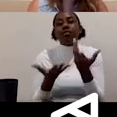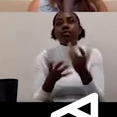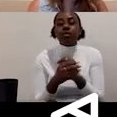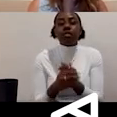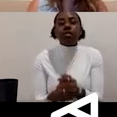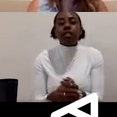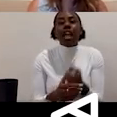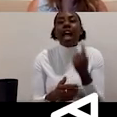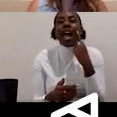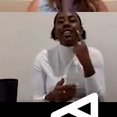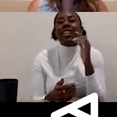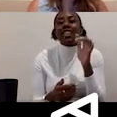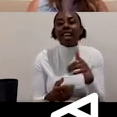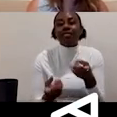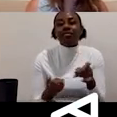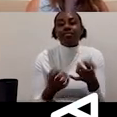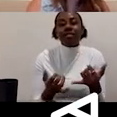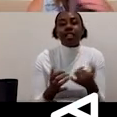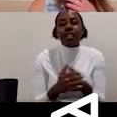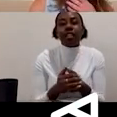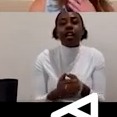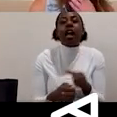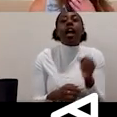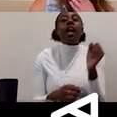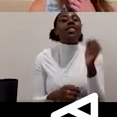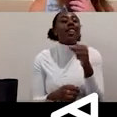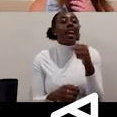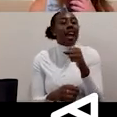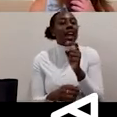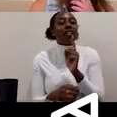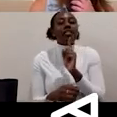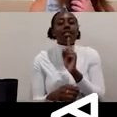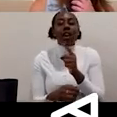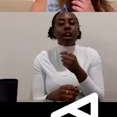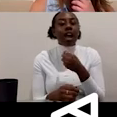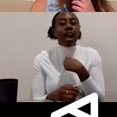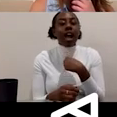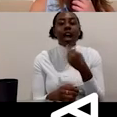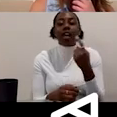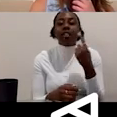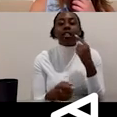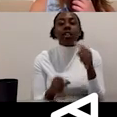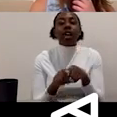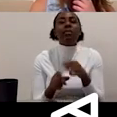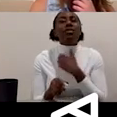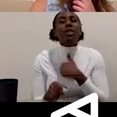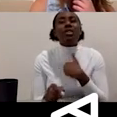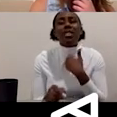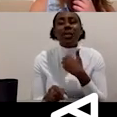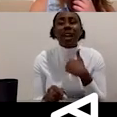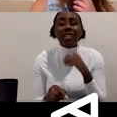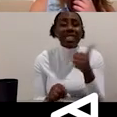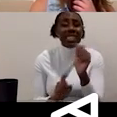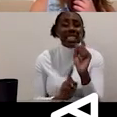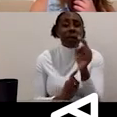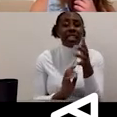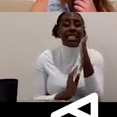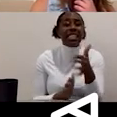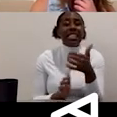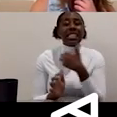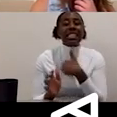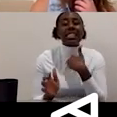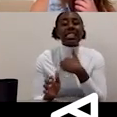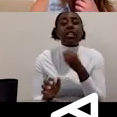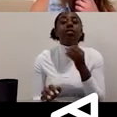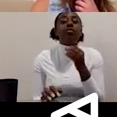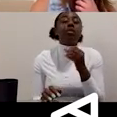probably where we are. Yeah, totally. And I'm so sorry, y'all. We only have about 10 minutes. So I'm going to